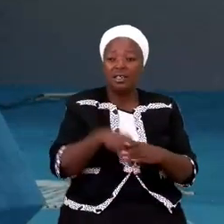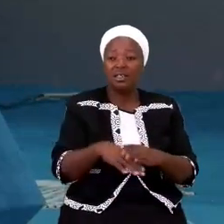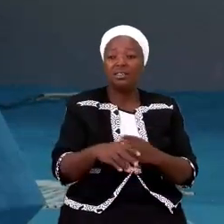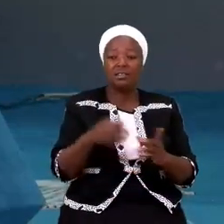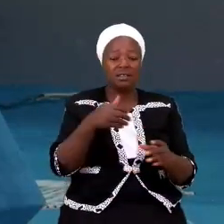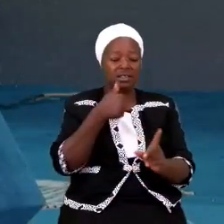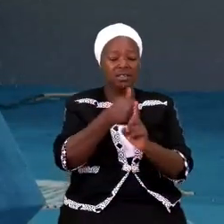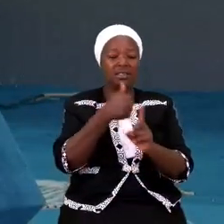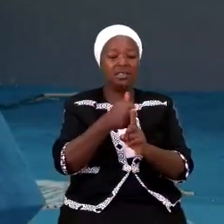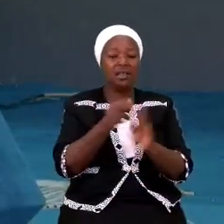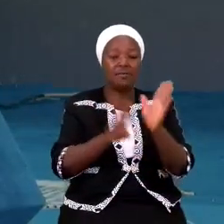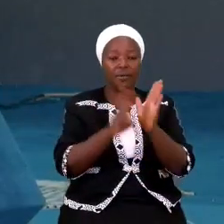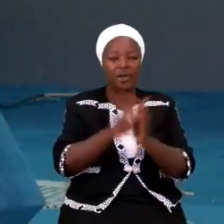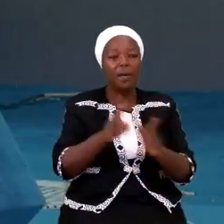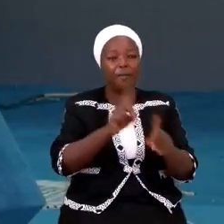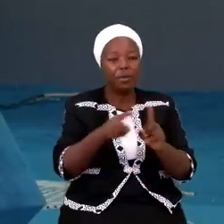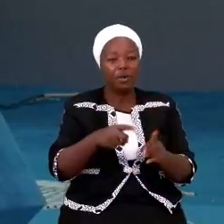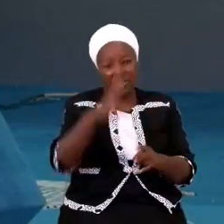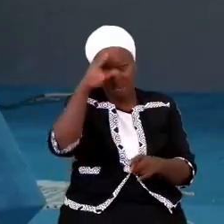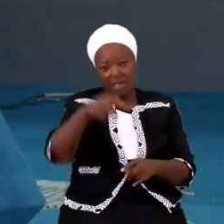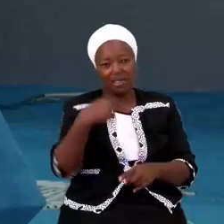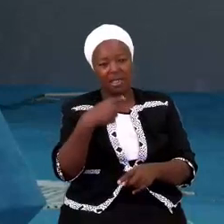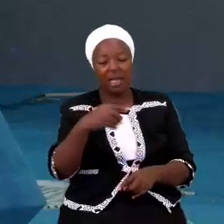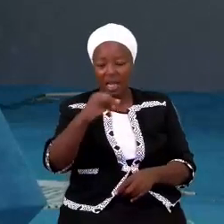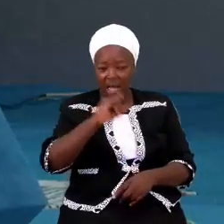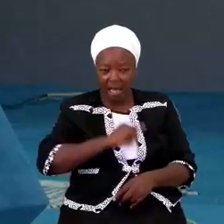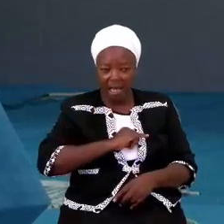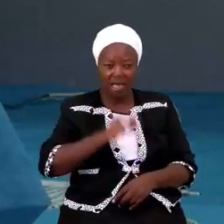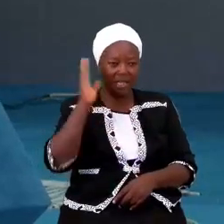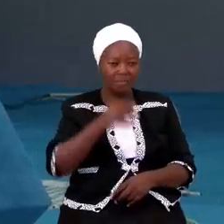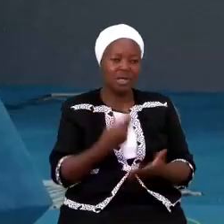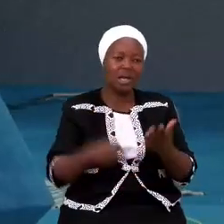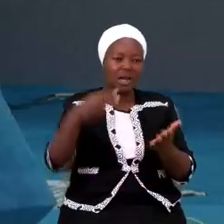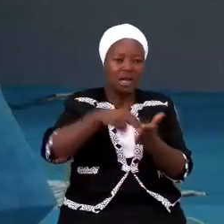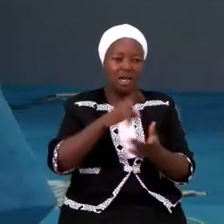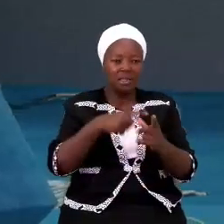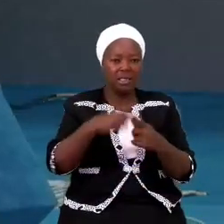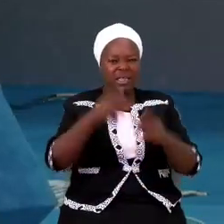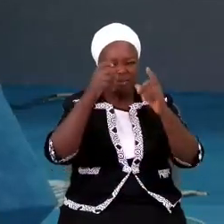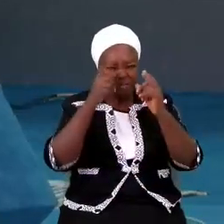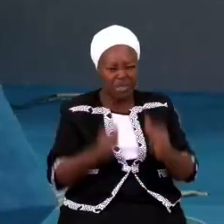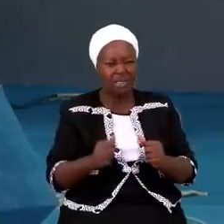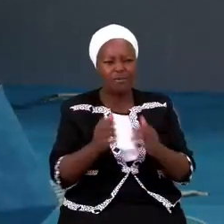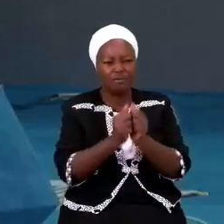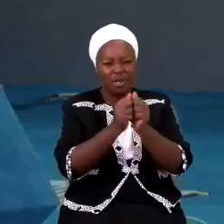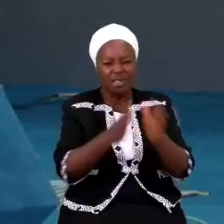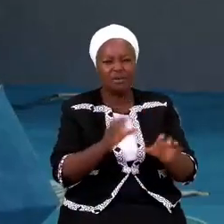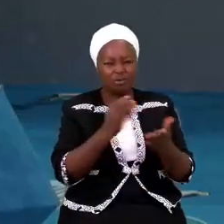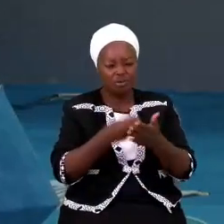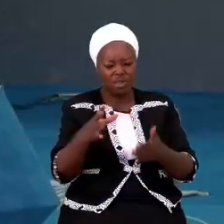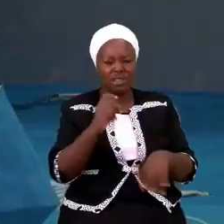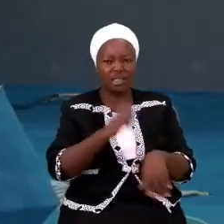immediately, without wasting time, without gambling with his soul, without gambling with